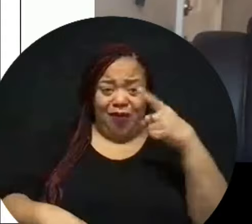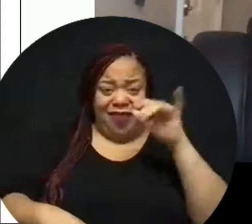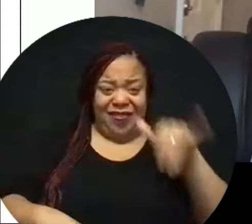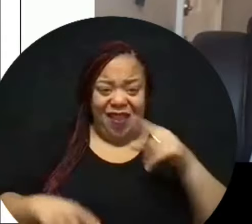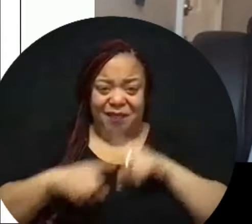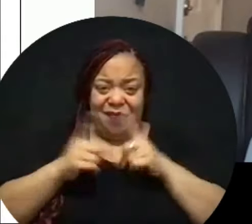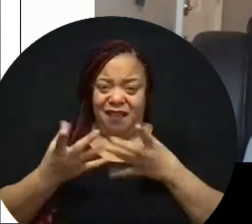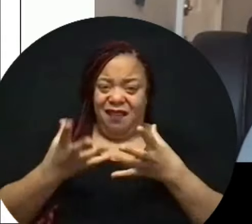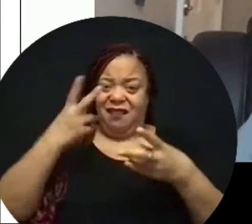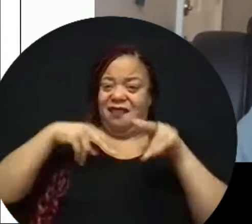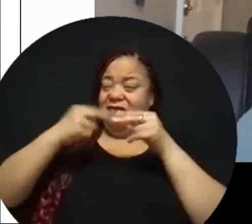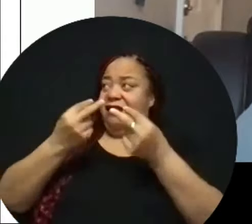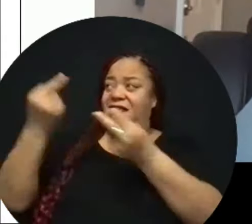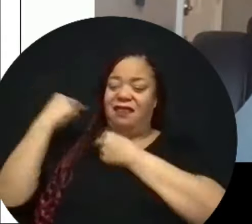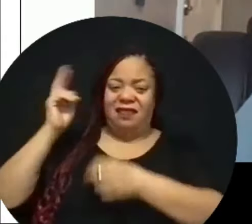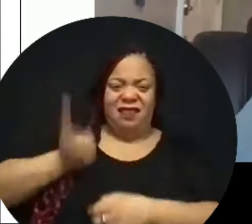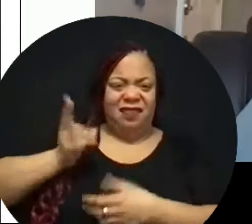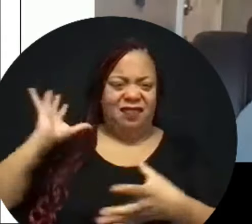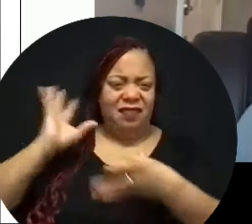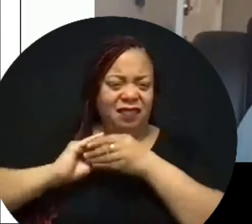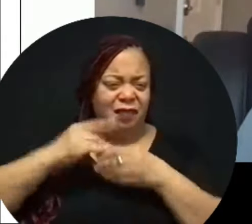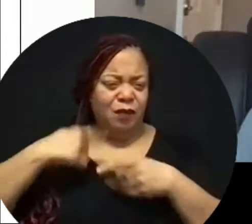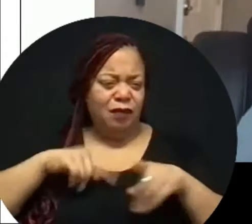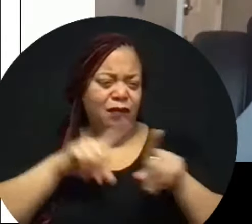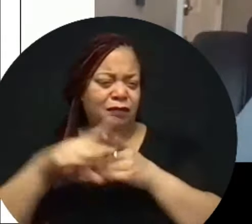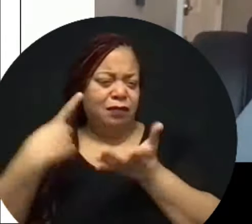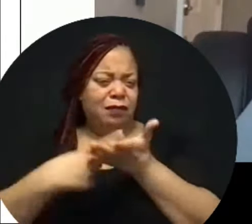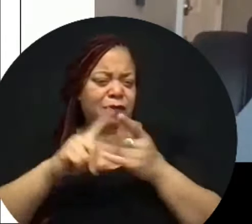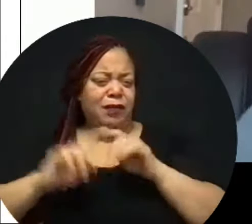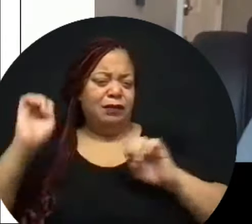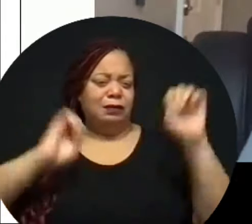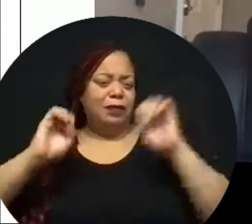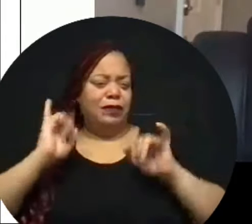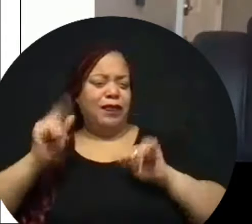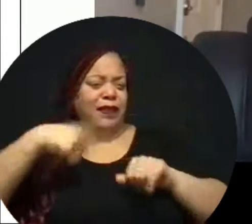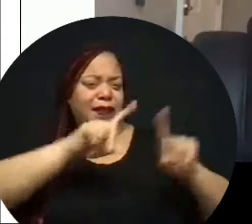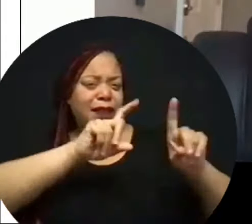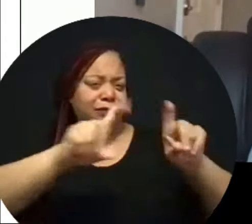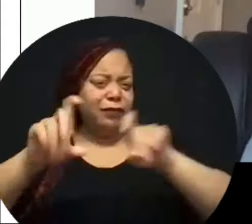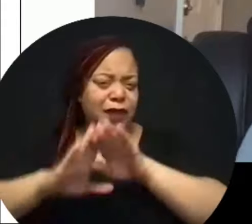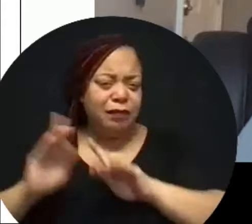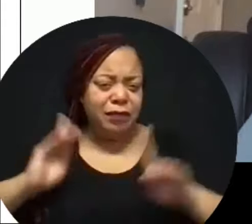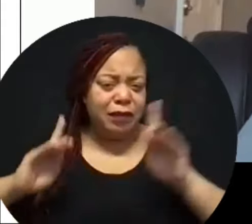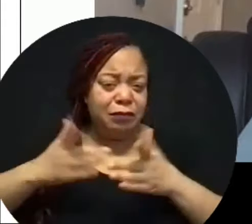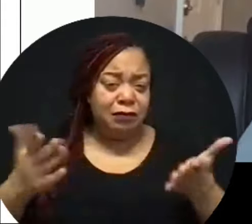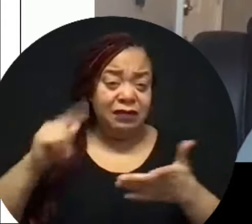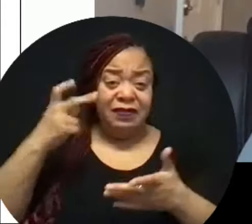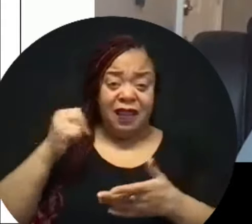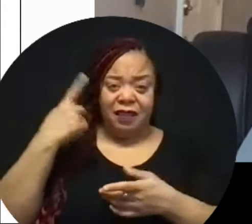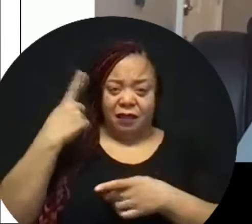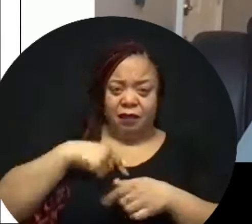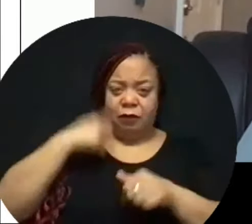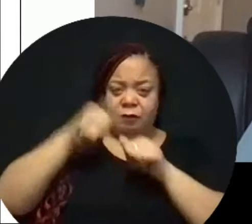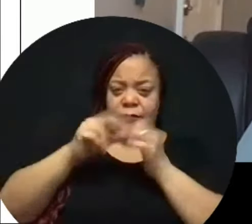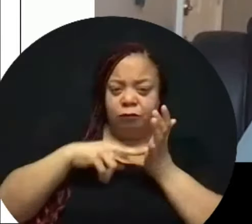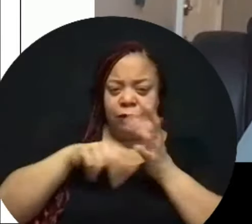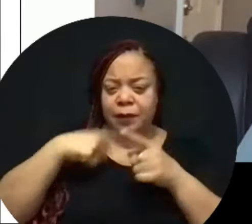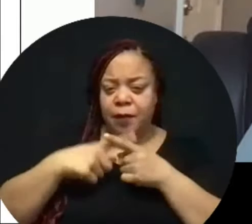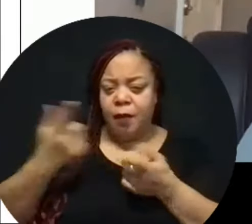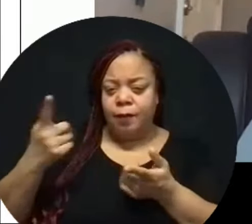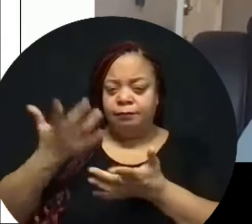bloodstream of people. And that was a way of testing what would happen to our bodies with those small amounts. And